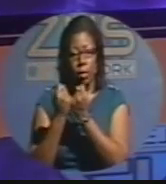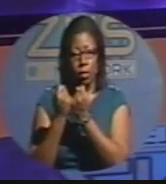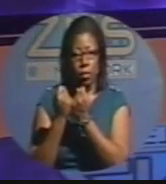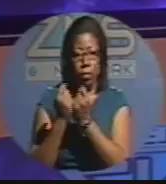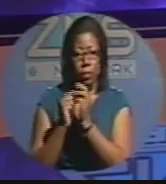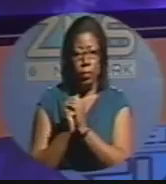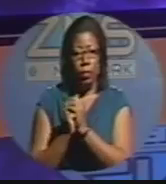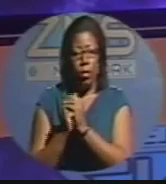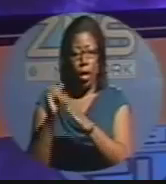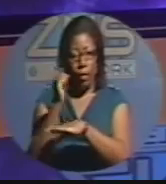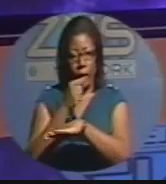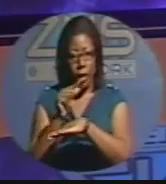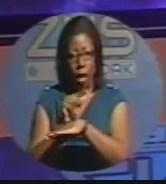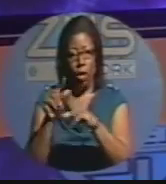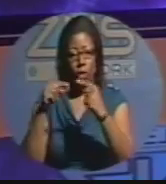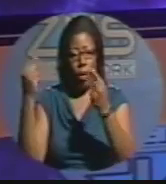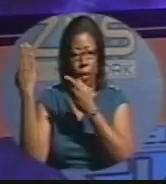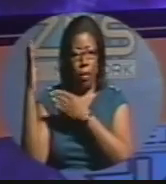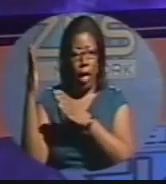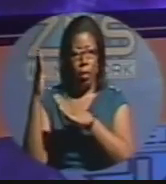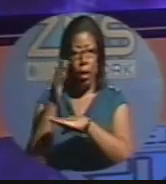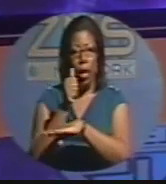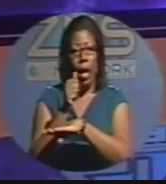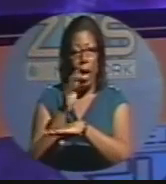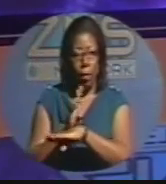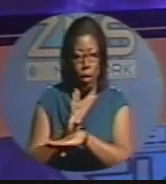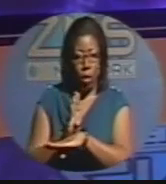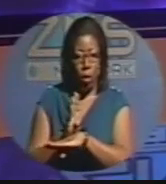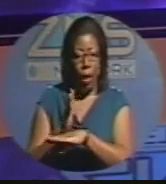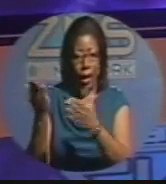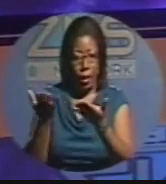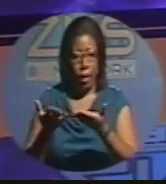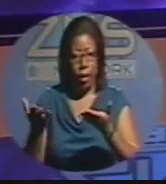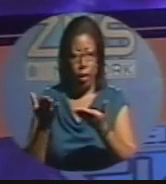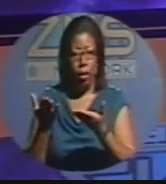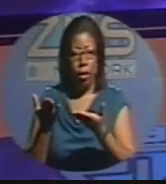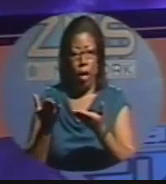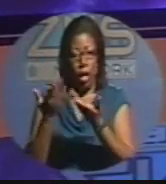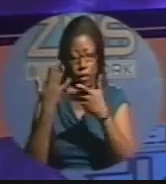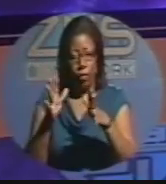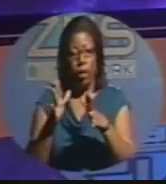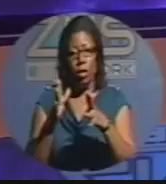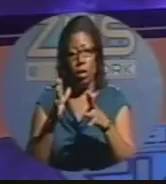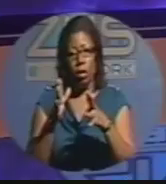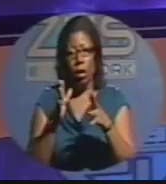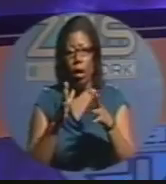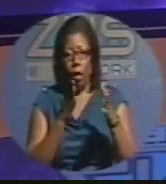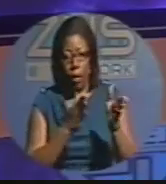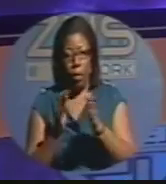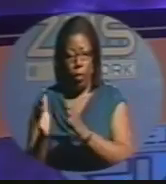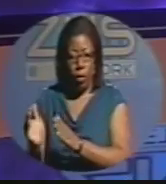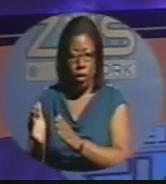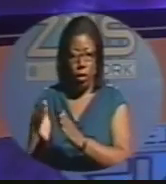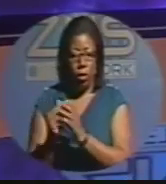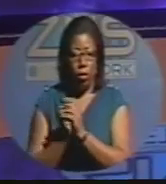bases, including Inagua, Grand Bahama, Abaco, and here in the capital, have completed their preparations.